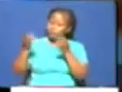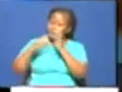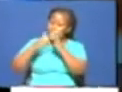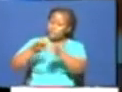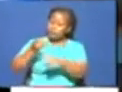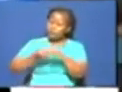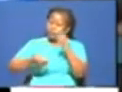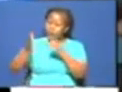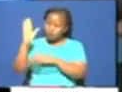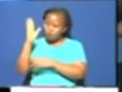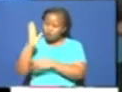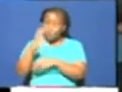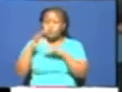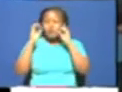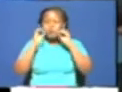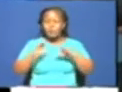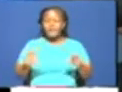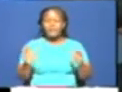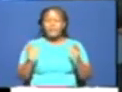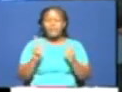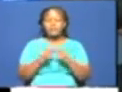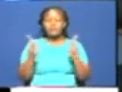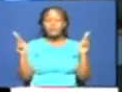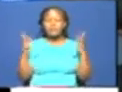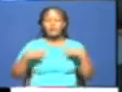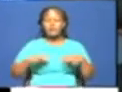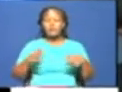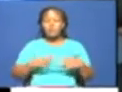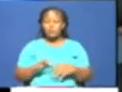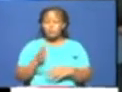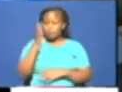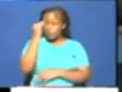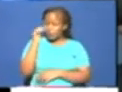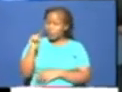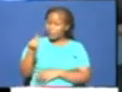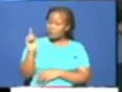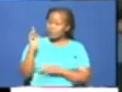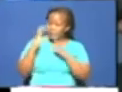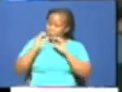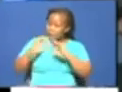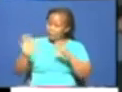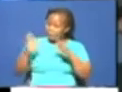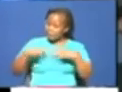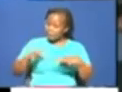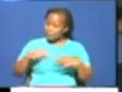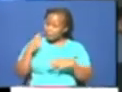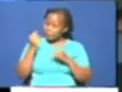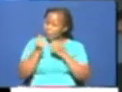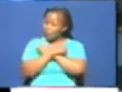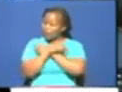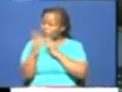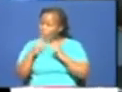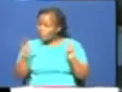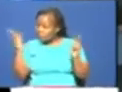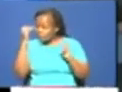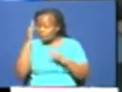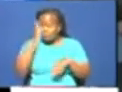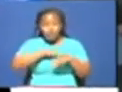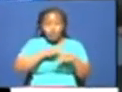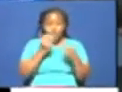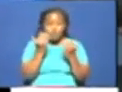Blessed are the peacemakers, for they shall be called the children of God. Fellow